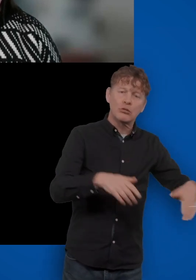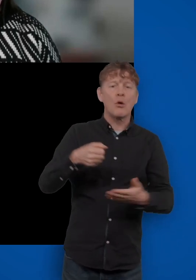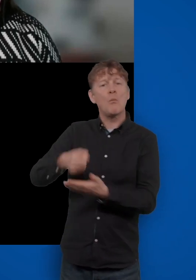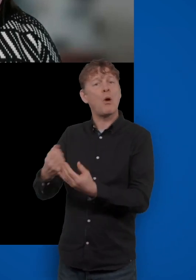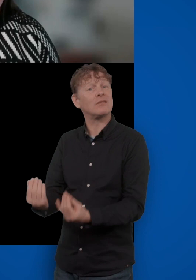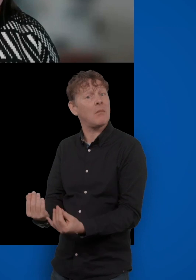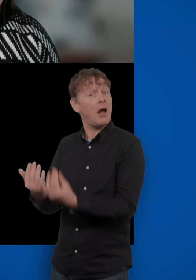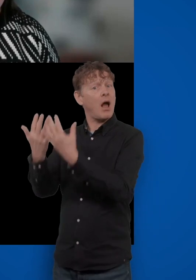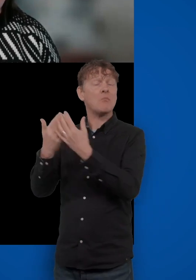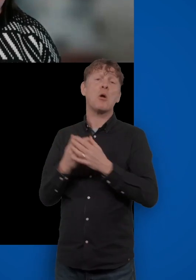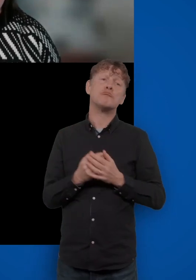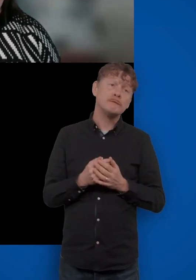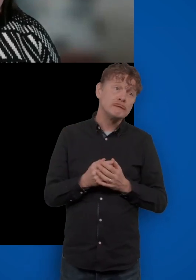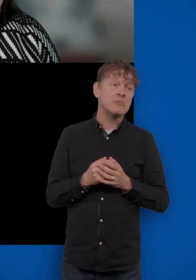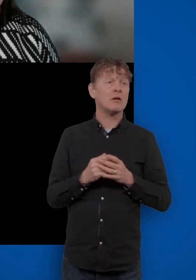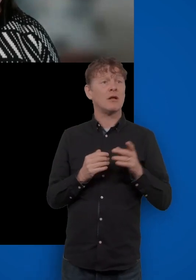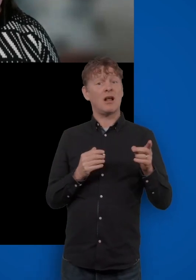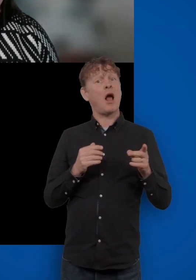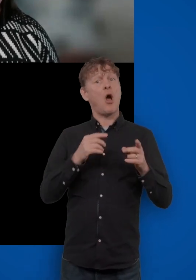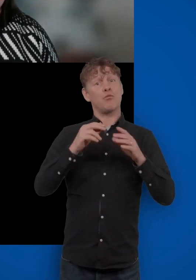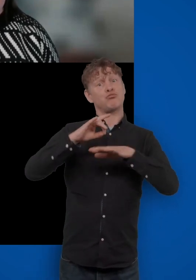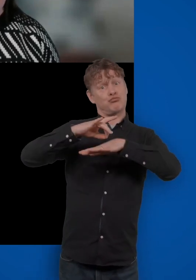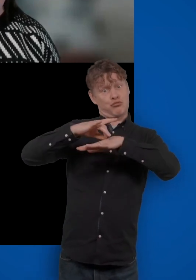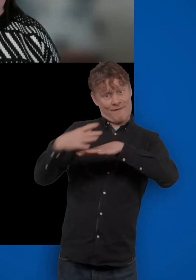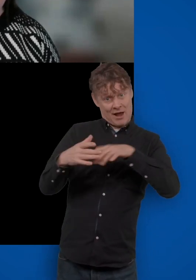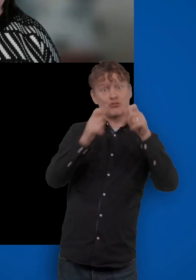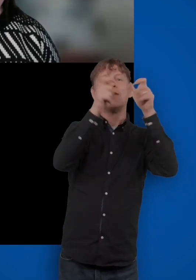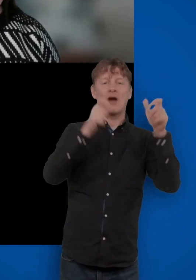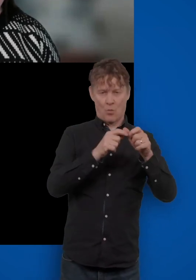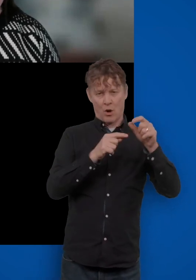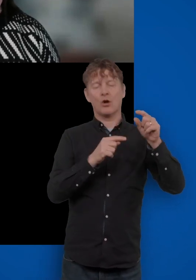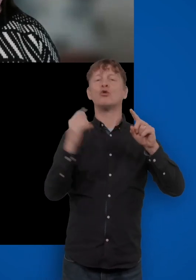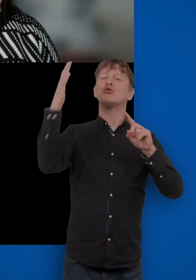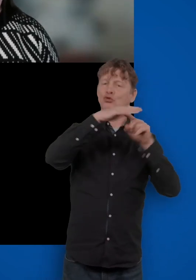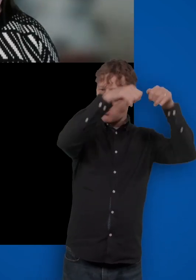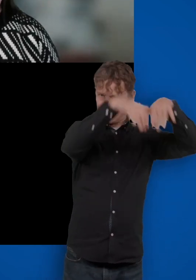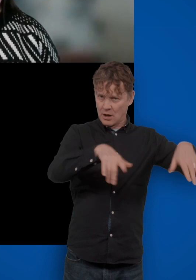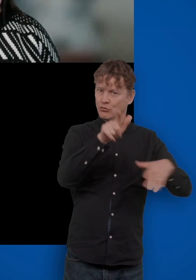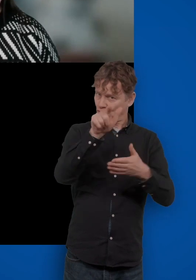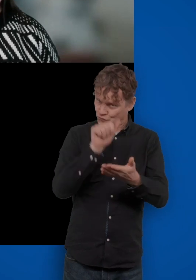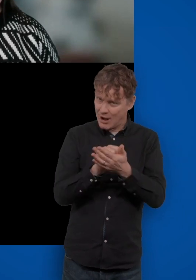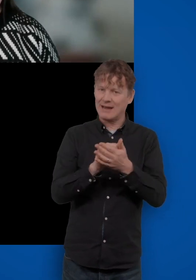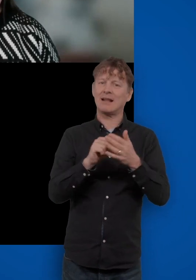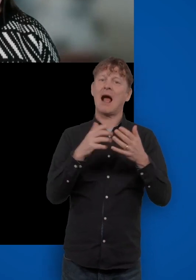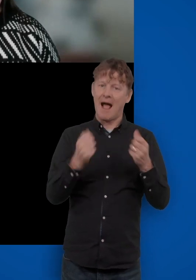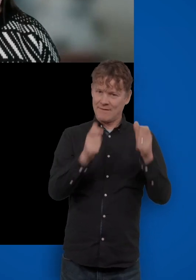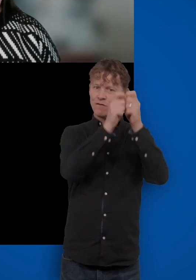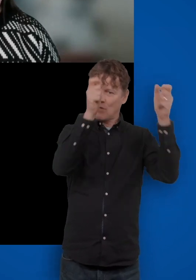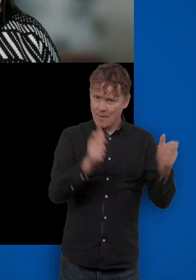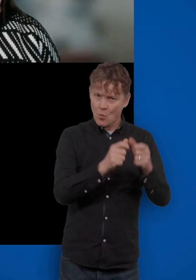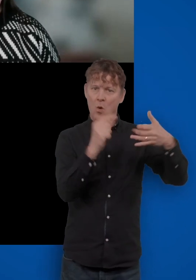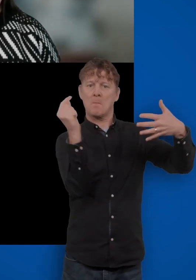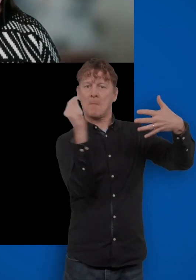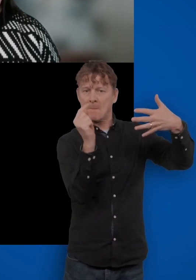my view of the progression framework would be yes, it is top down in that we're setting out this framework and